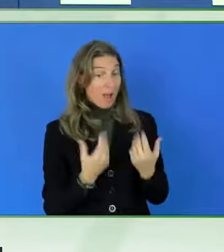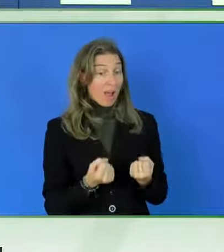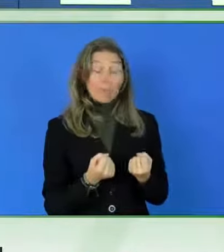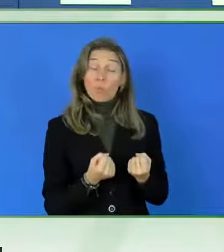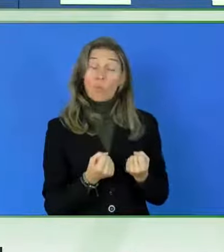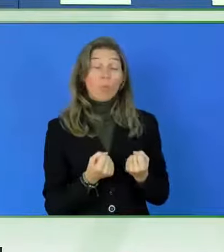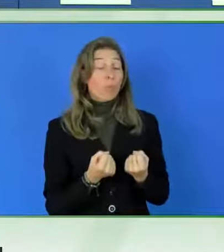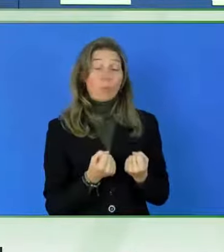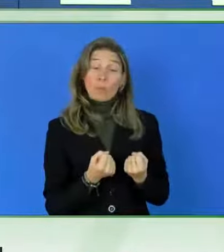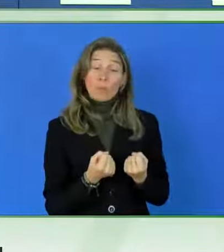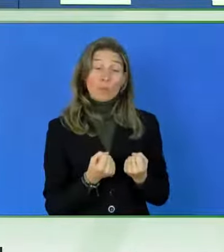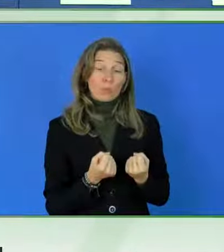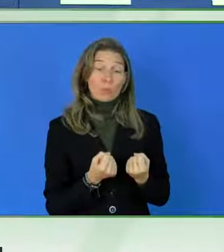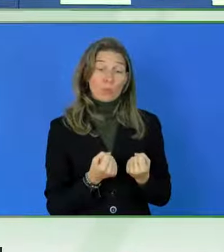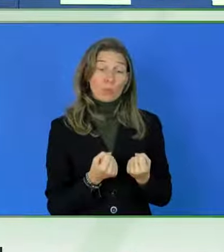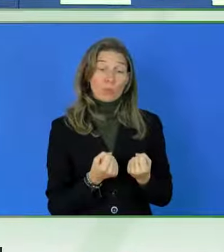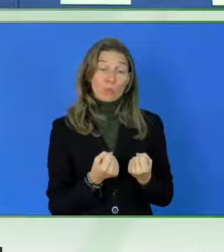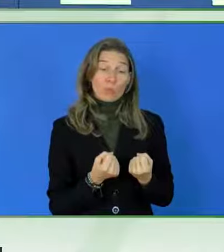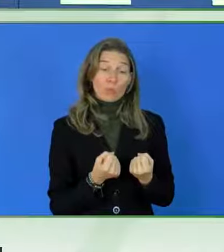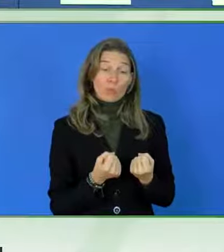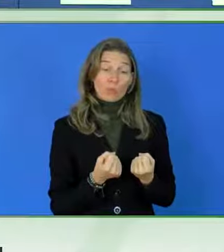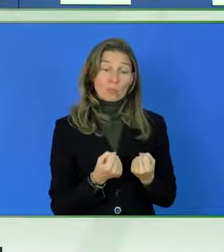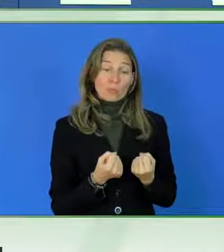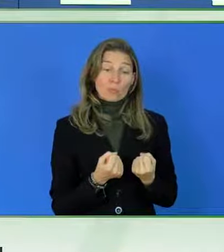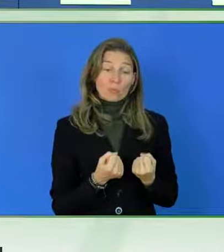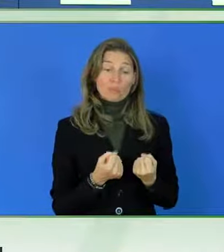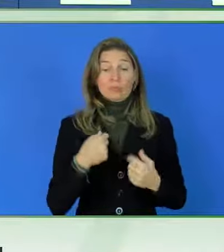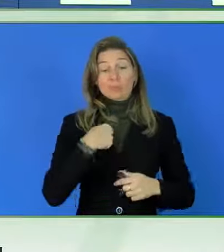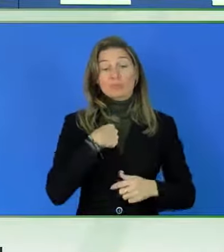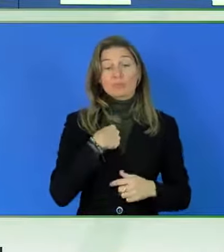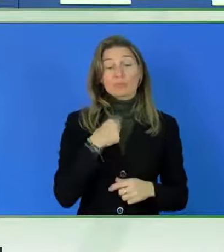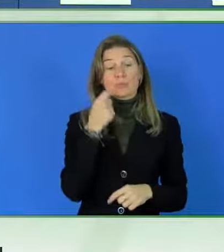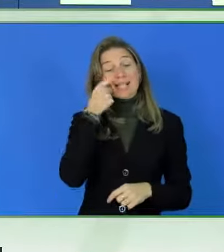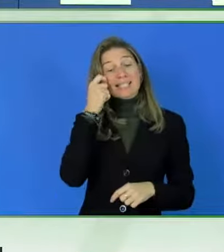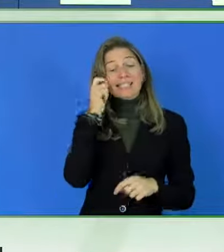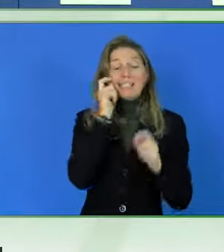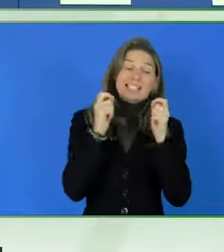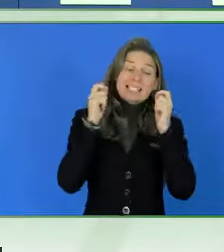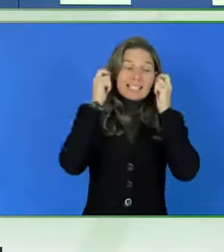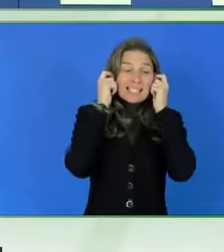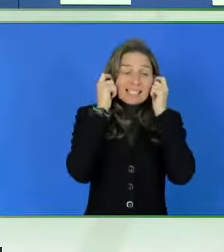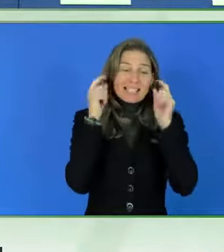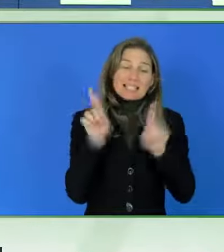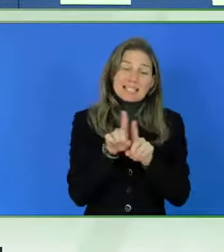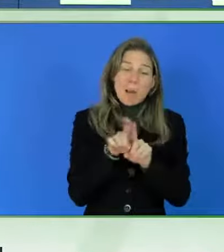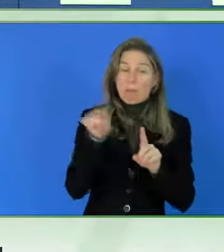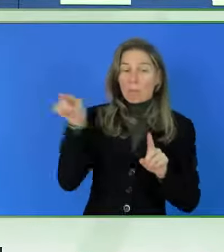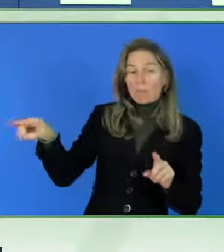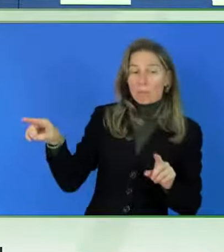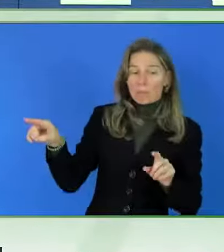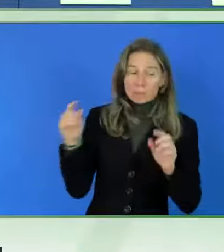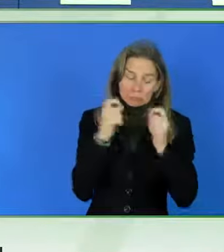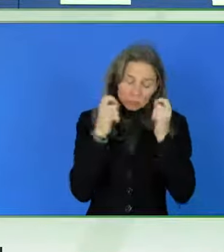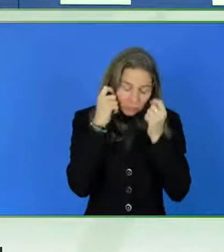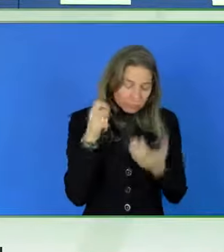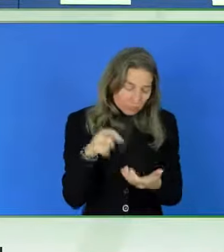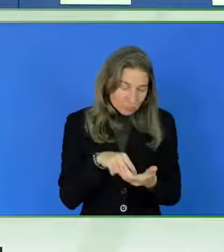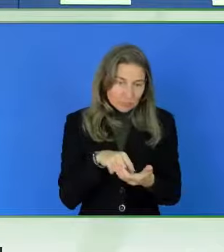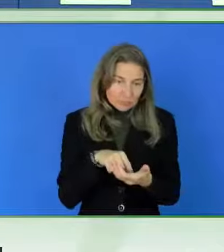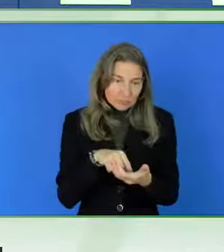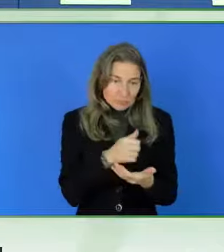I'll look just like another teenager on her phone, taking the bus.